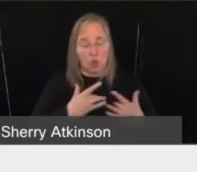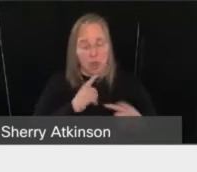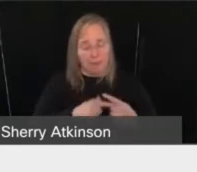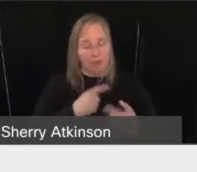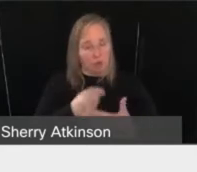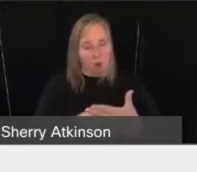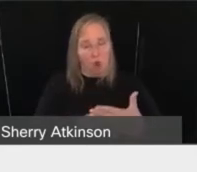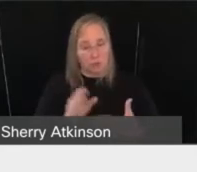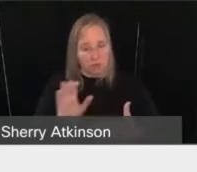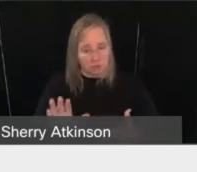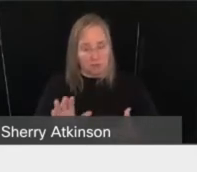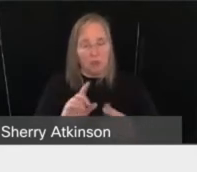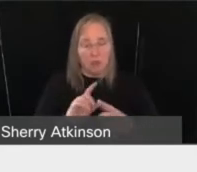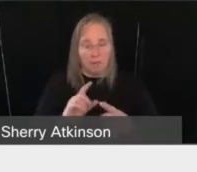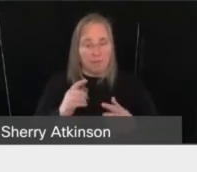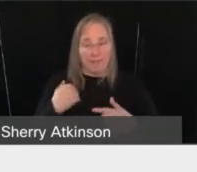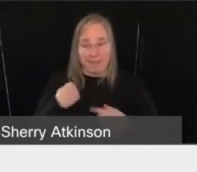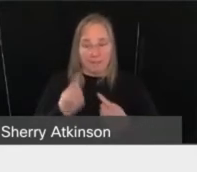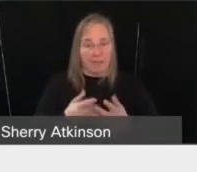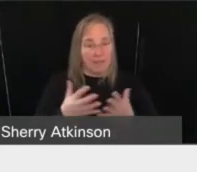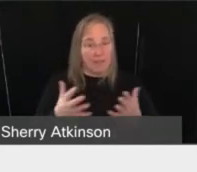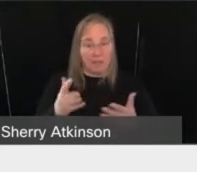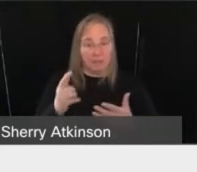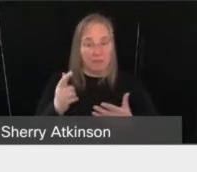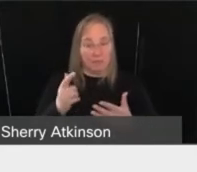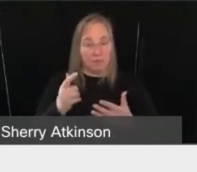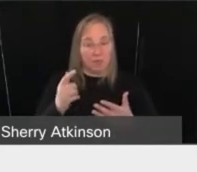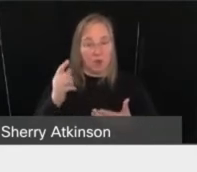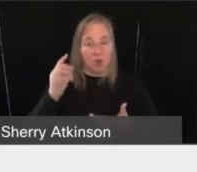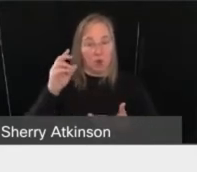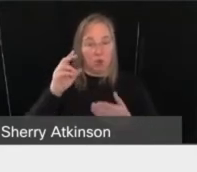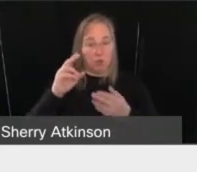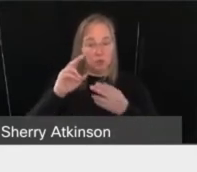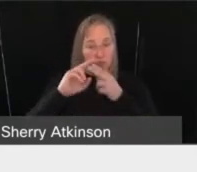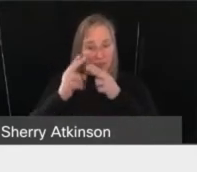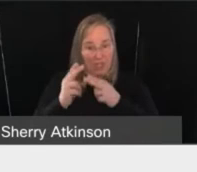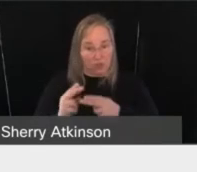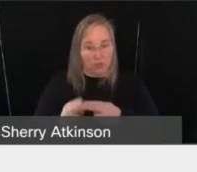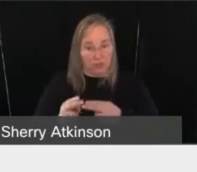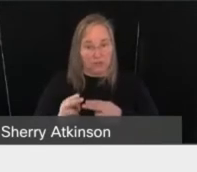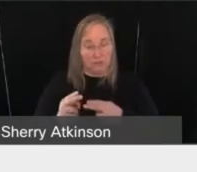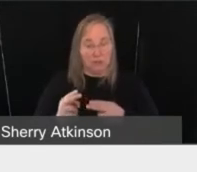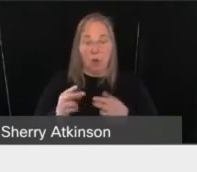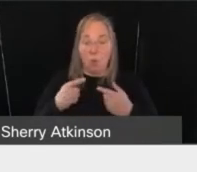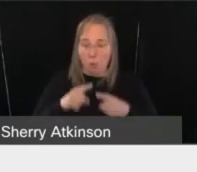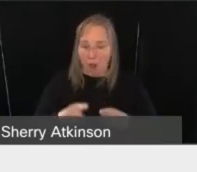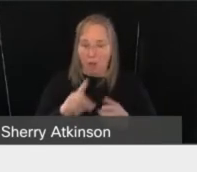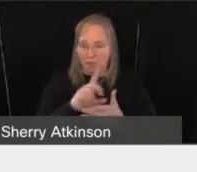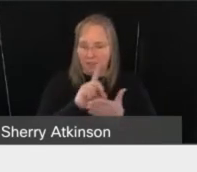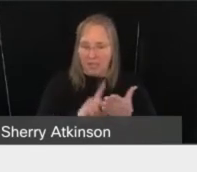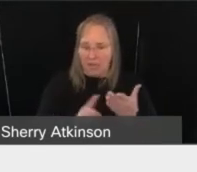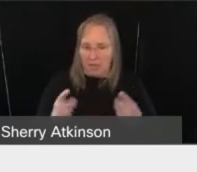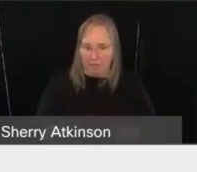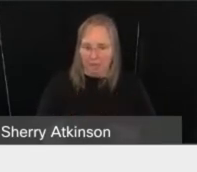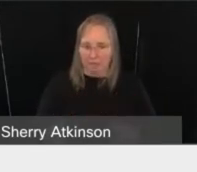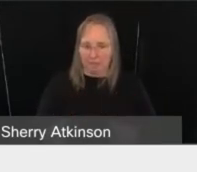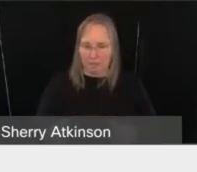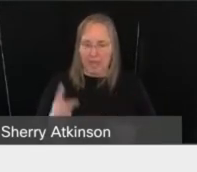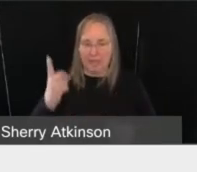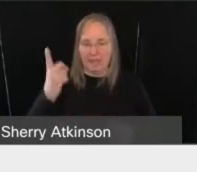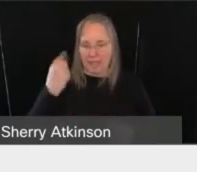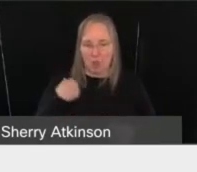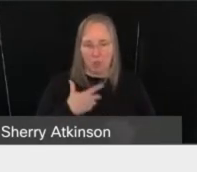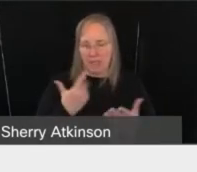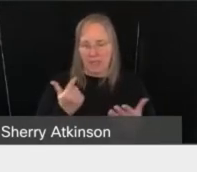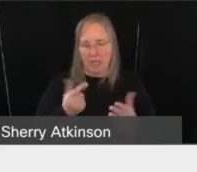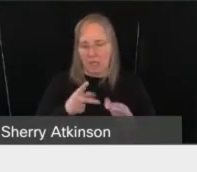of reductions while the building was being designed. And last year we did cut,